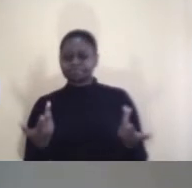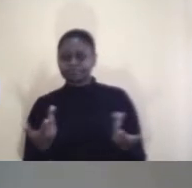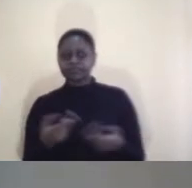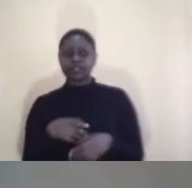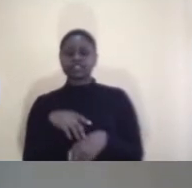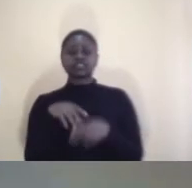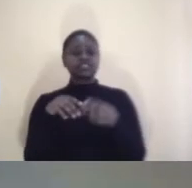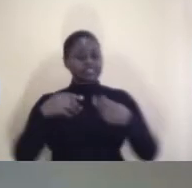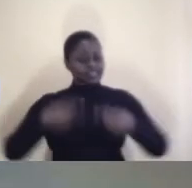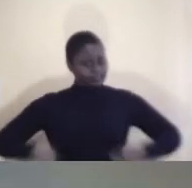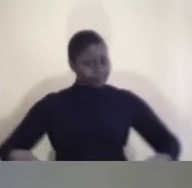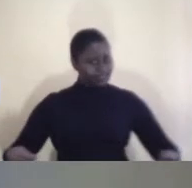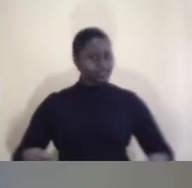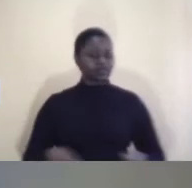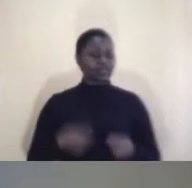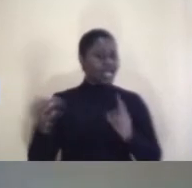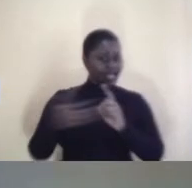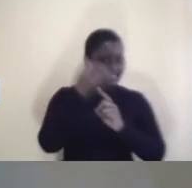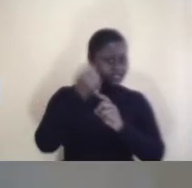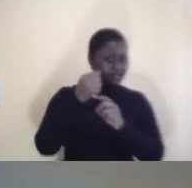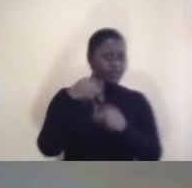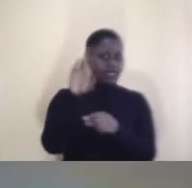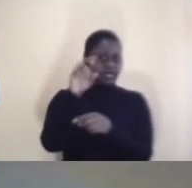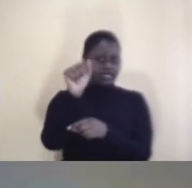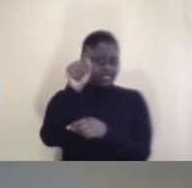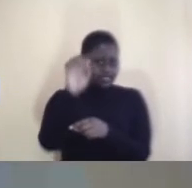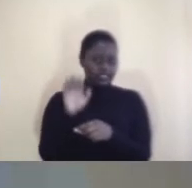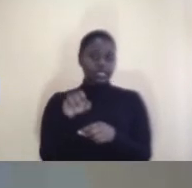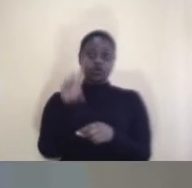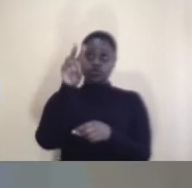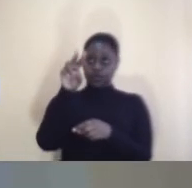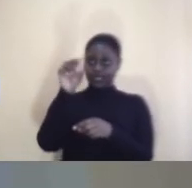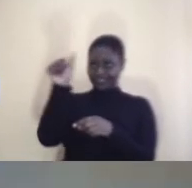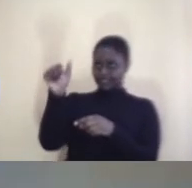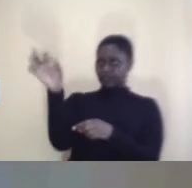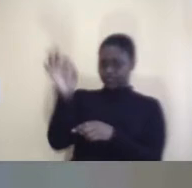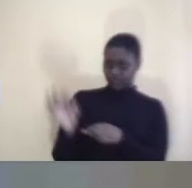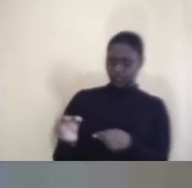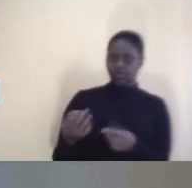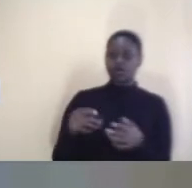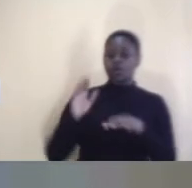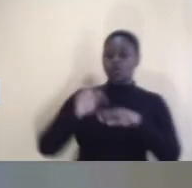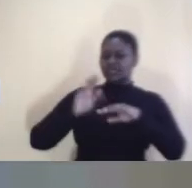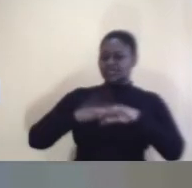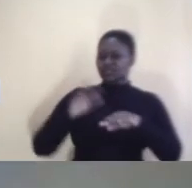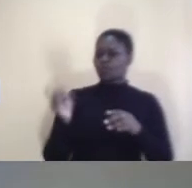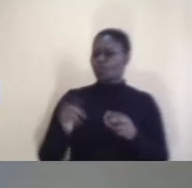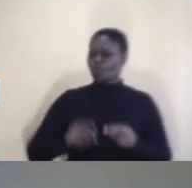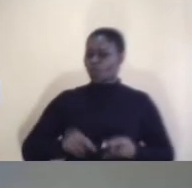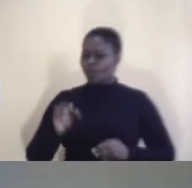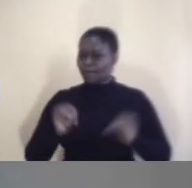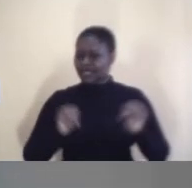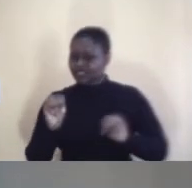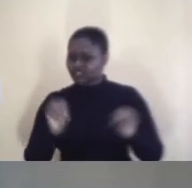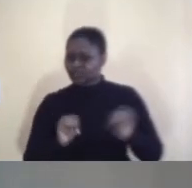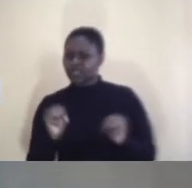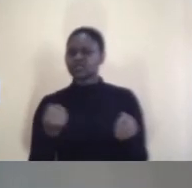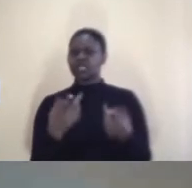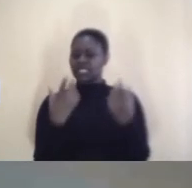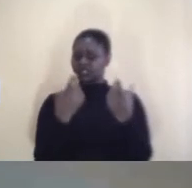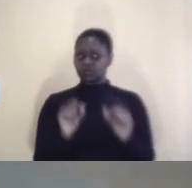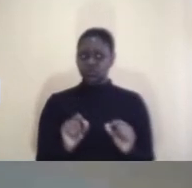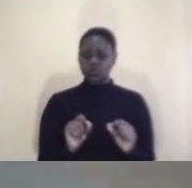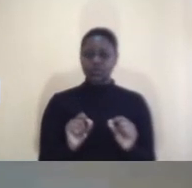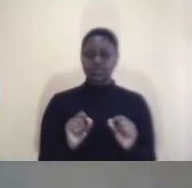officials dispensing if the success rate is only 26%? More importantly, what is the management and successive ANC MECs doing about